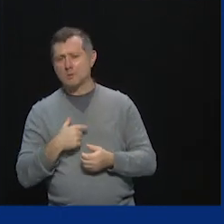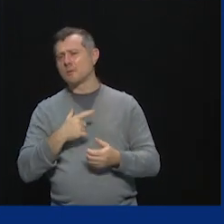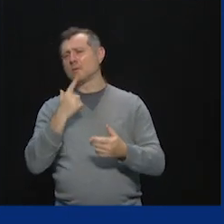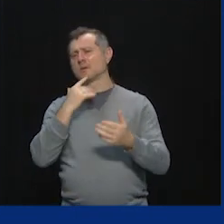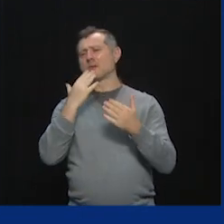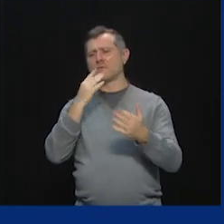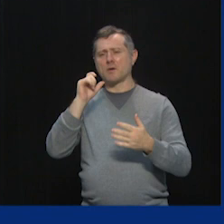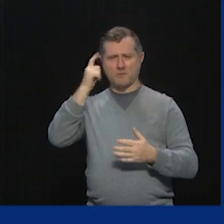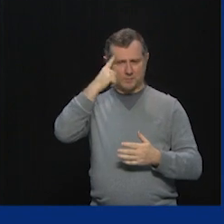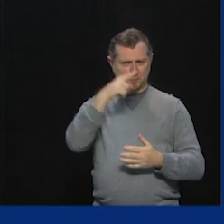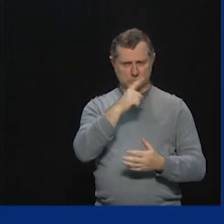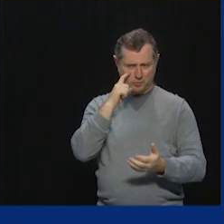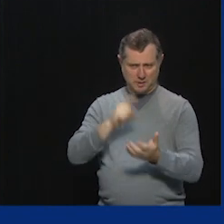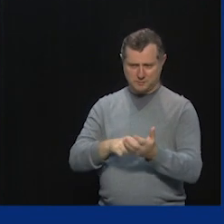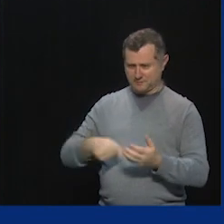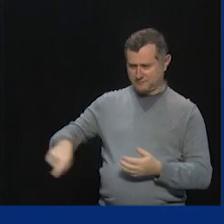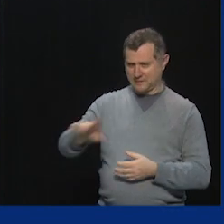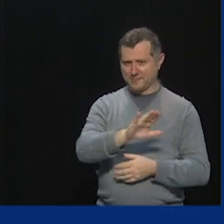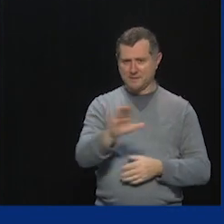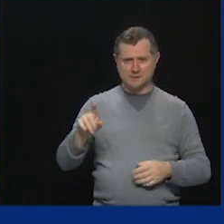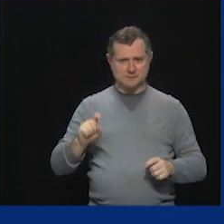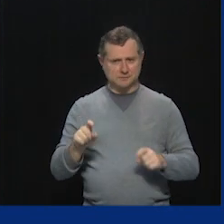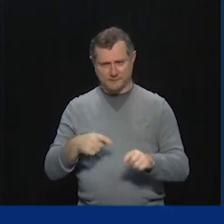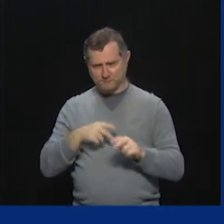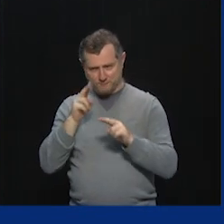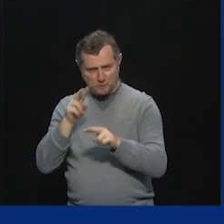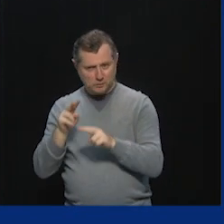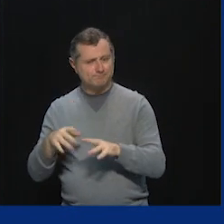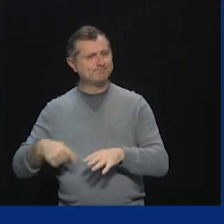safety protocols in the near future. Thank you